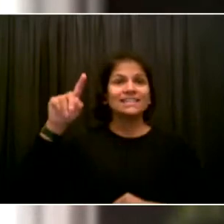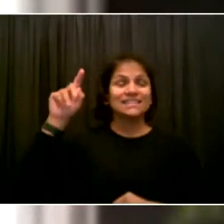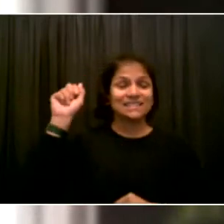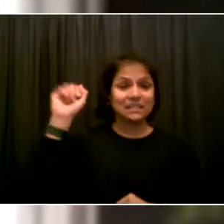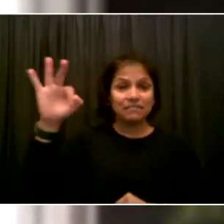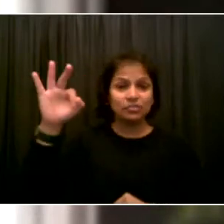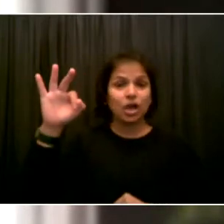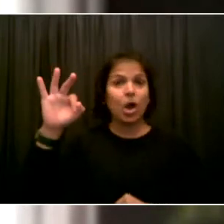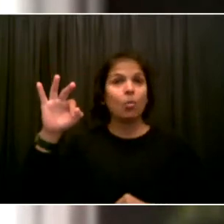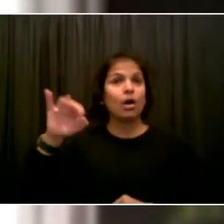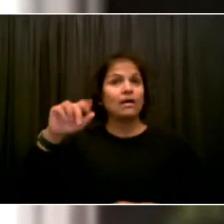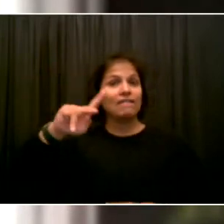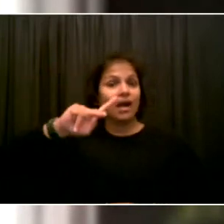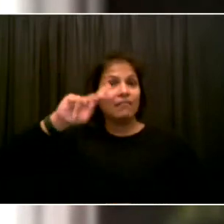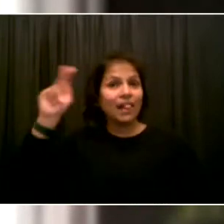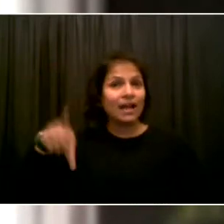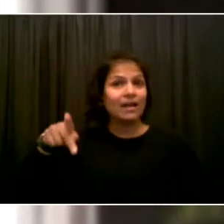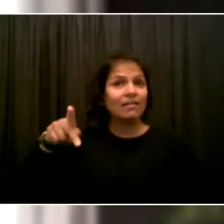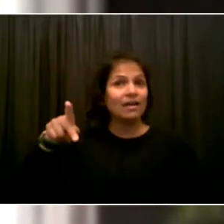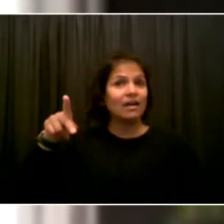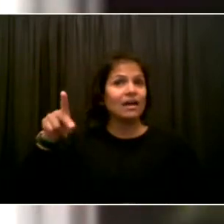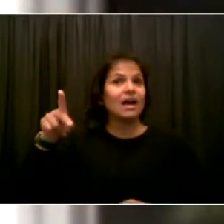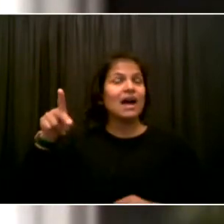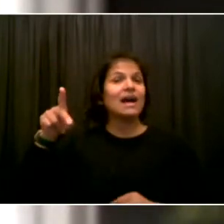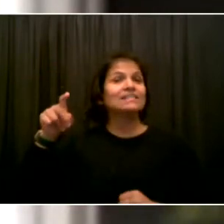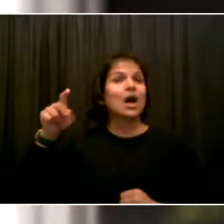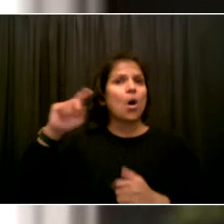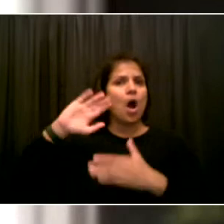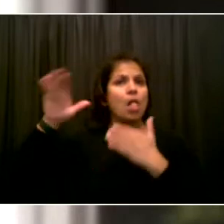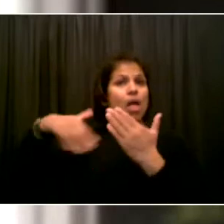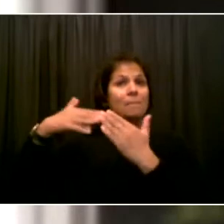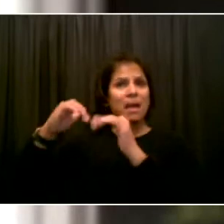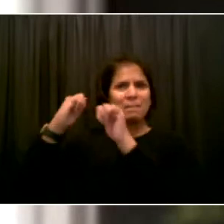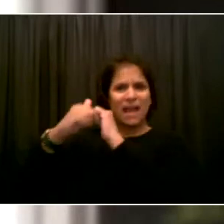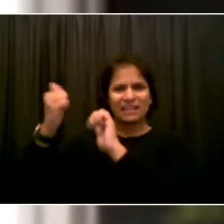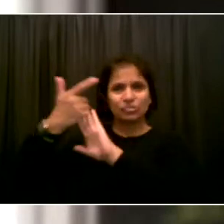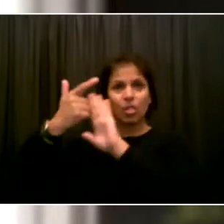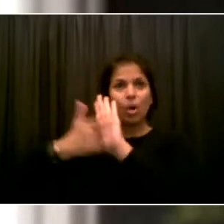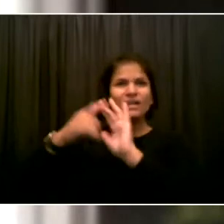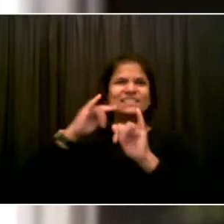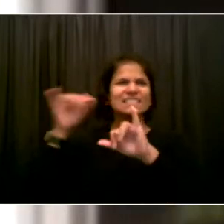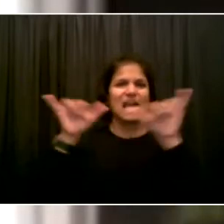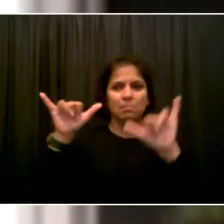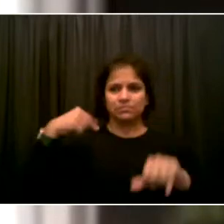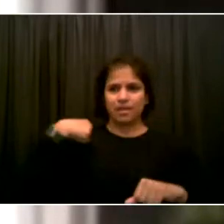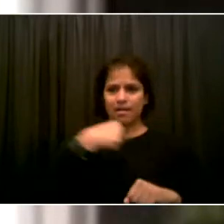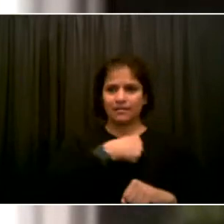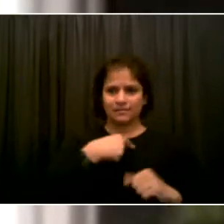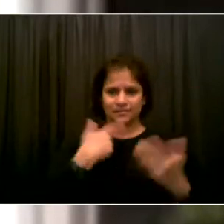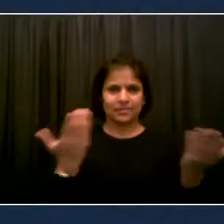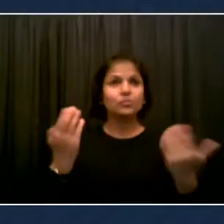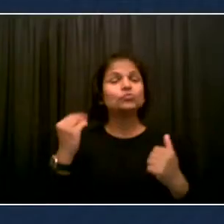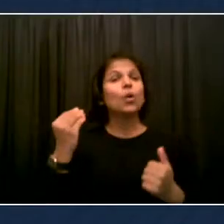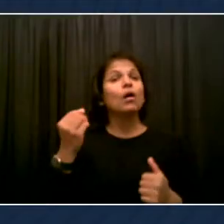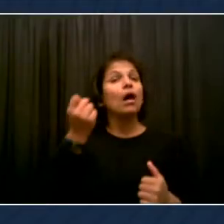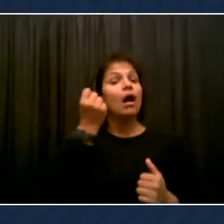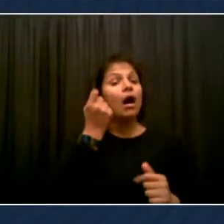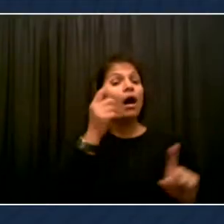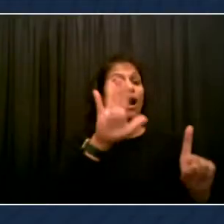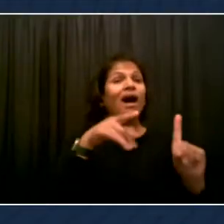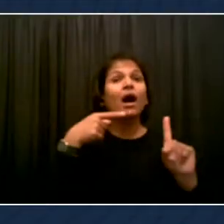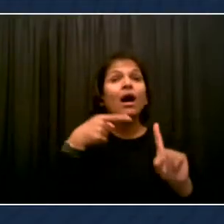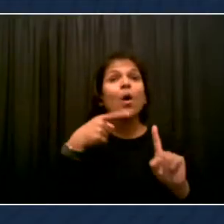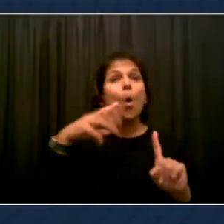passed right to counsel legislation. Most recently, Washington State became the first state in the nation to